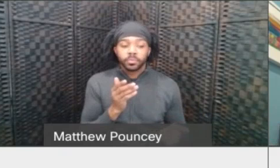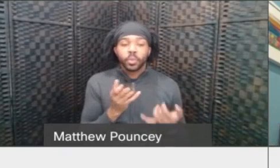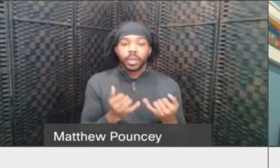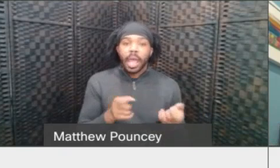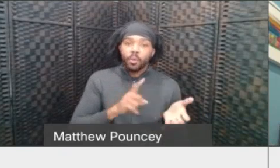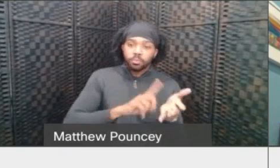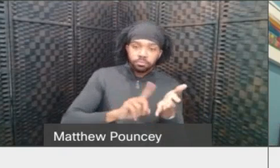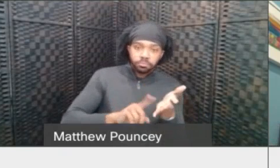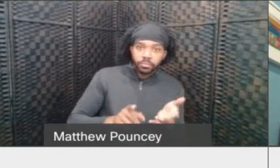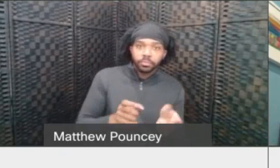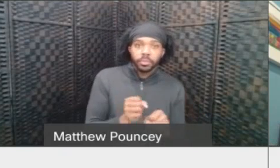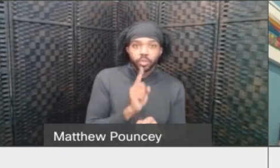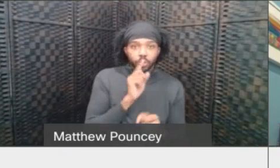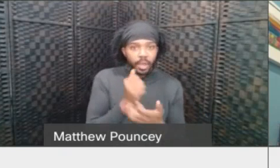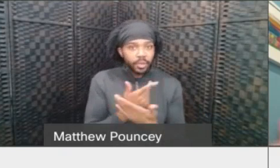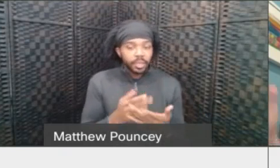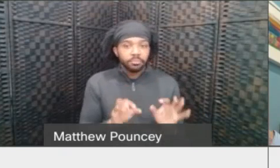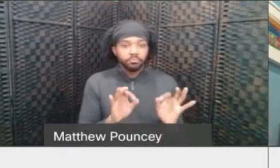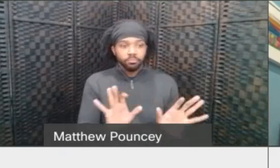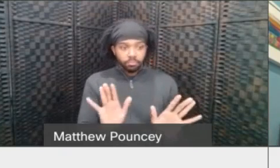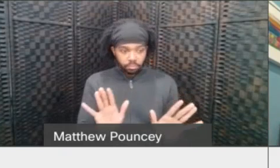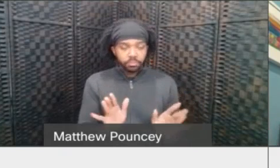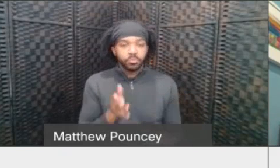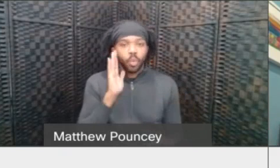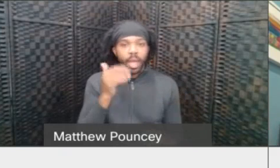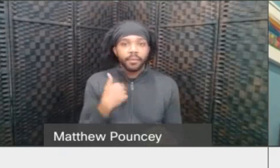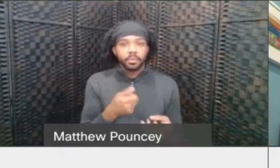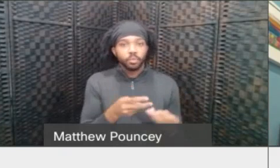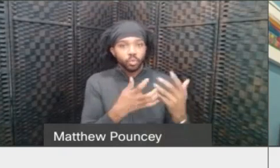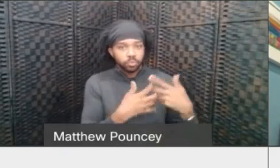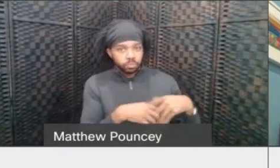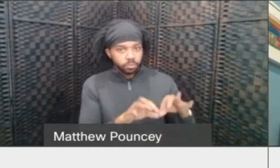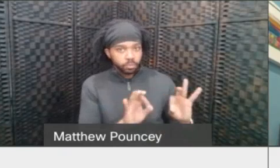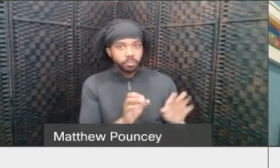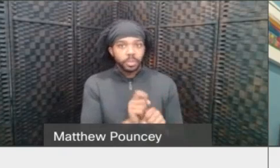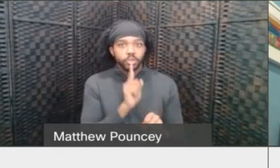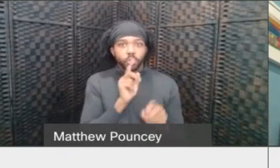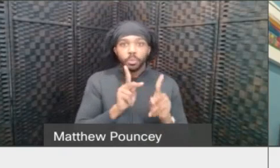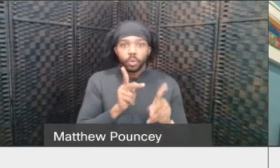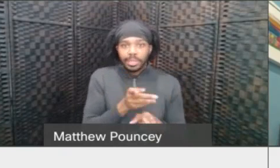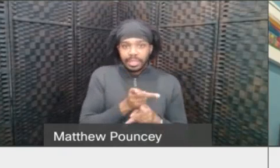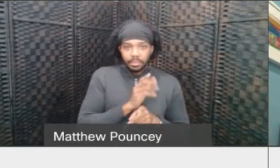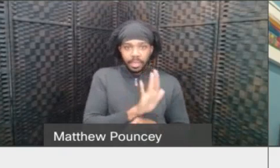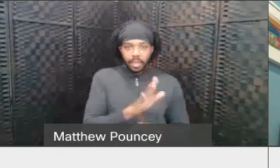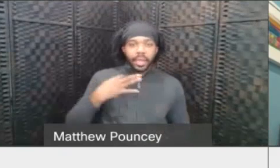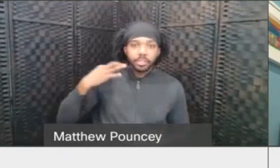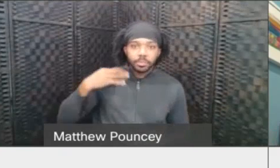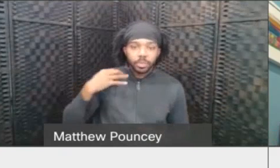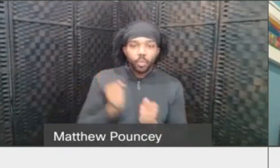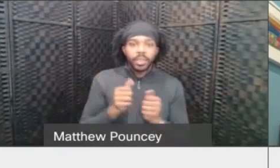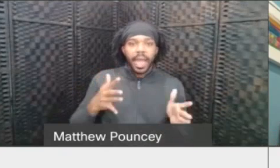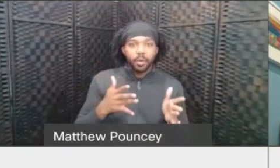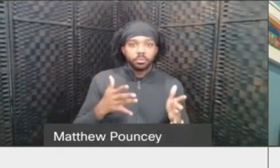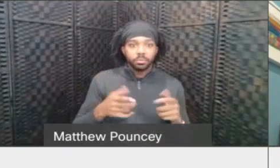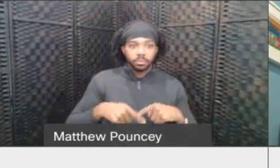is in place so that they can be done, so that people maintain that eligibility without a gap once